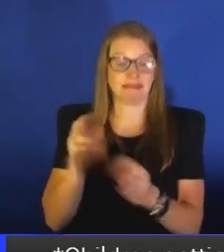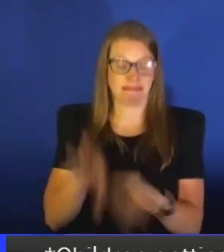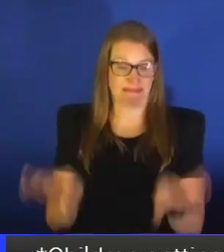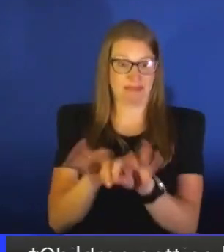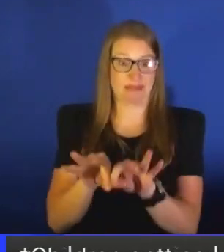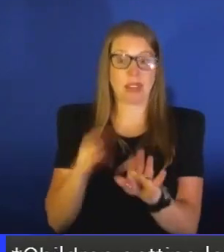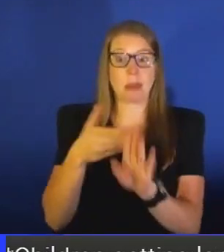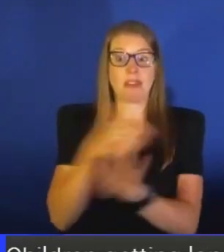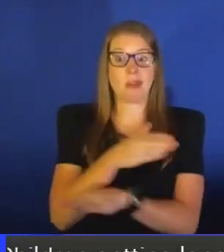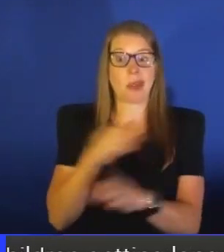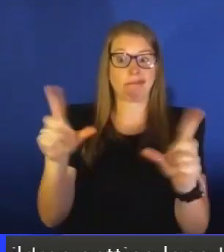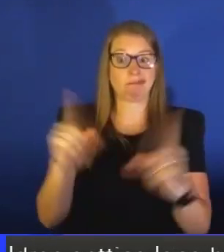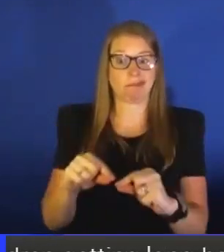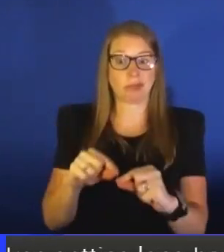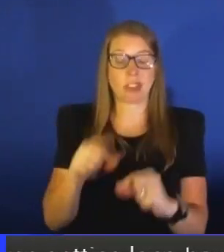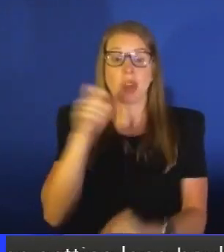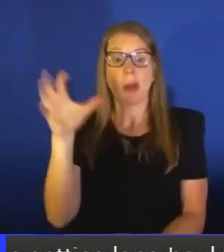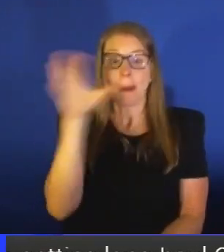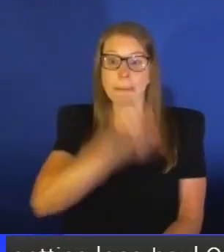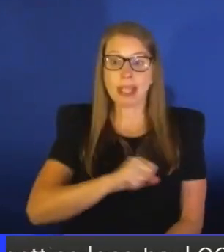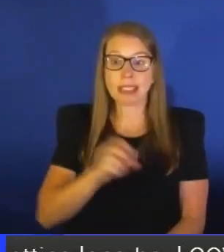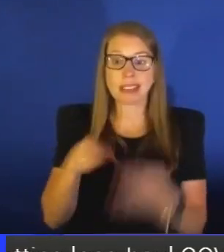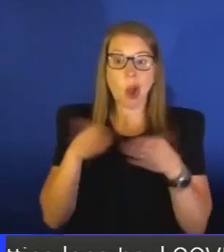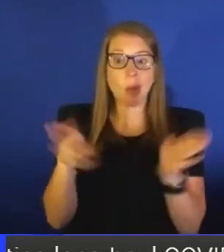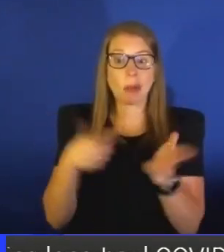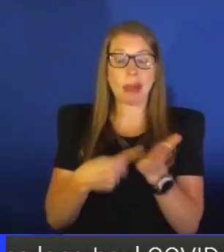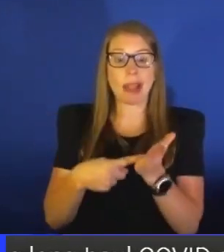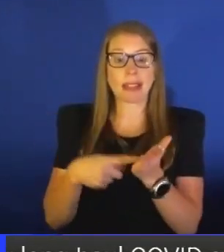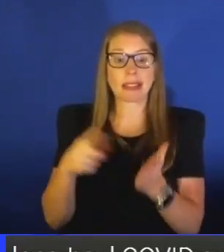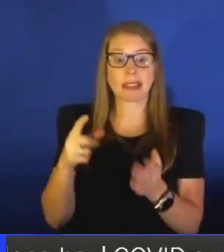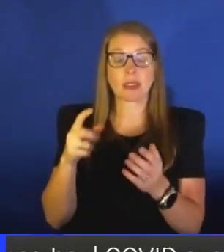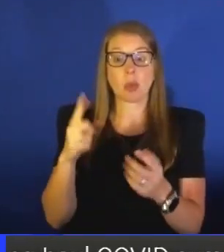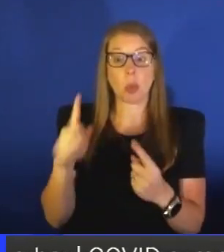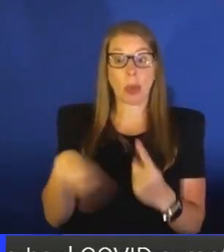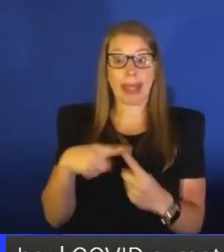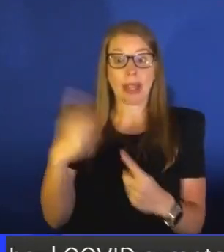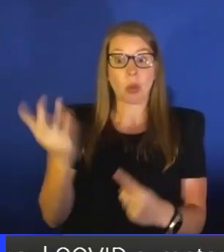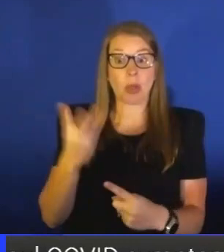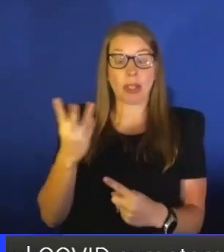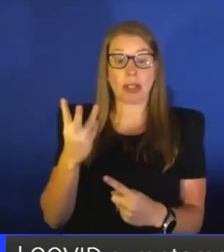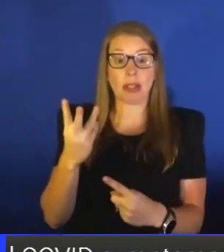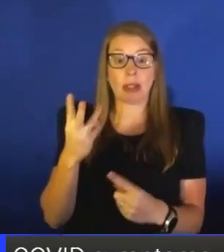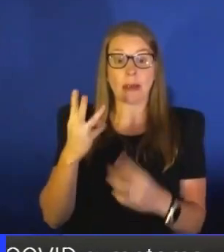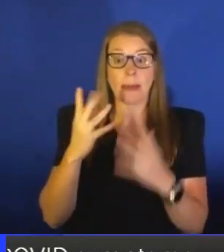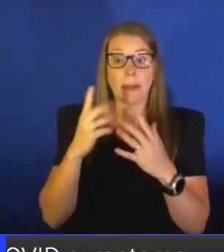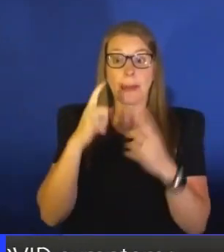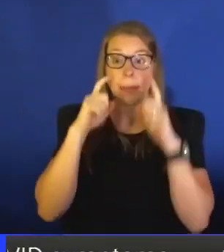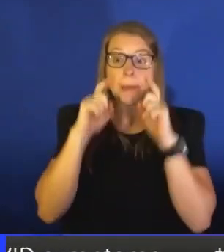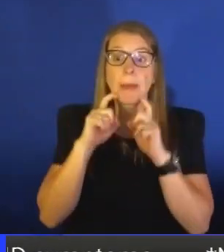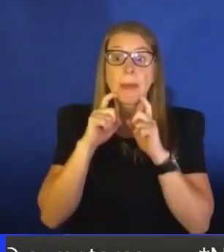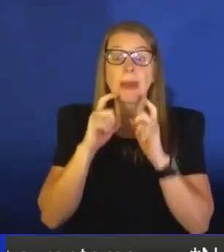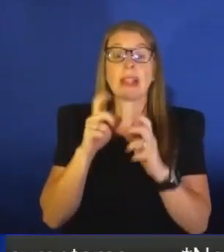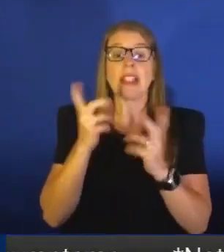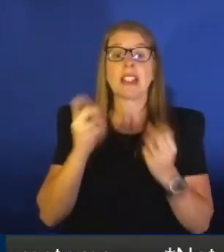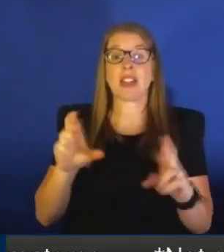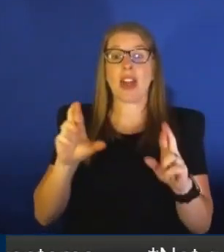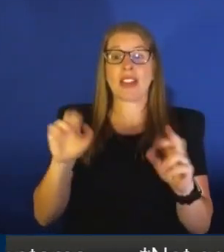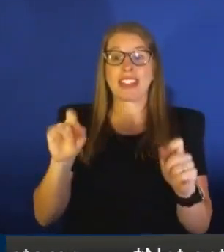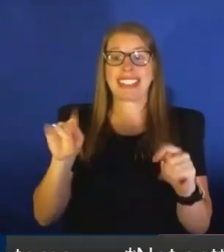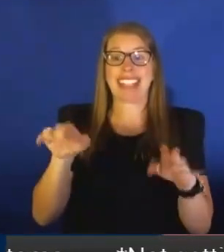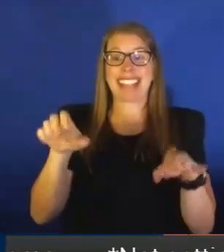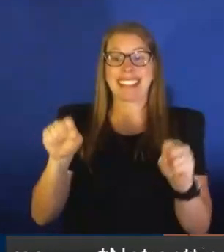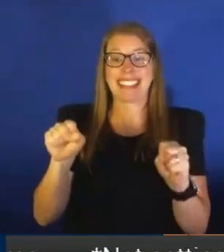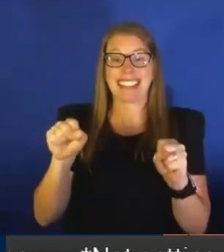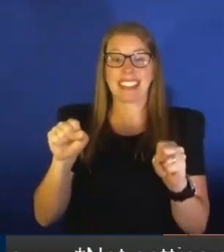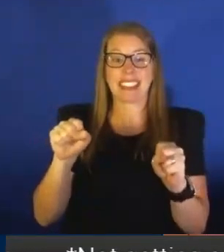do not miss open mics on Wednesday, because you will find a beardless and a hairless Dr. Steve Stites. That's because he shaved